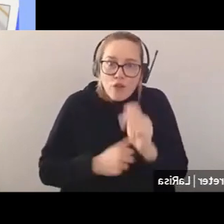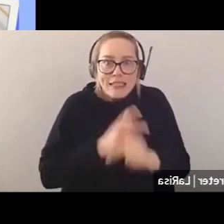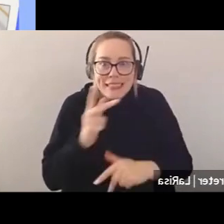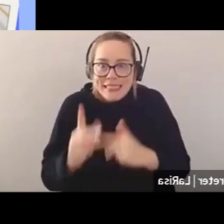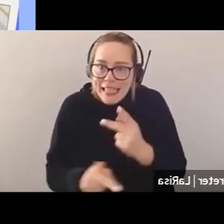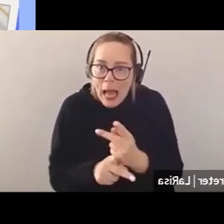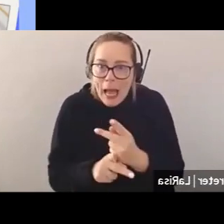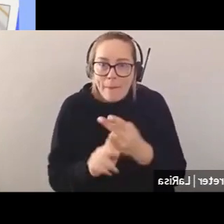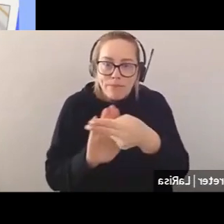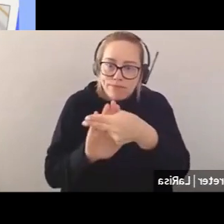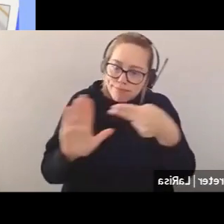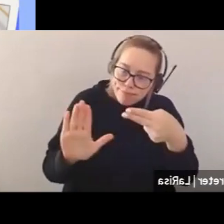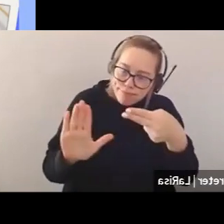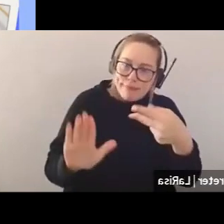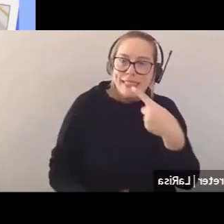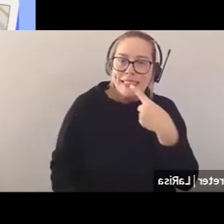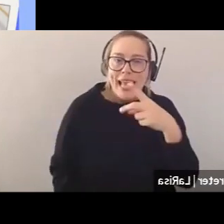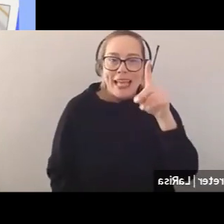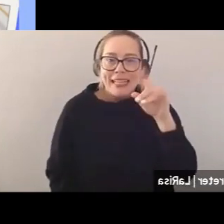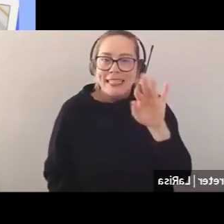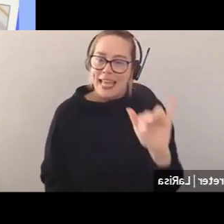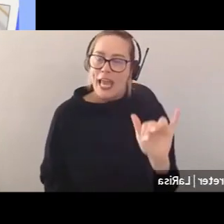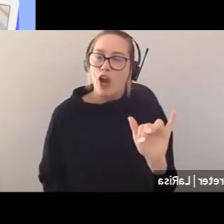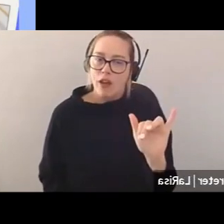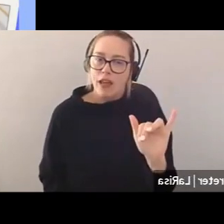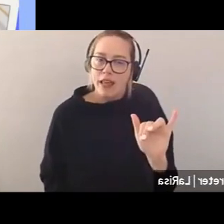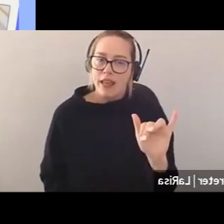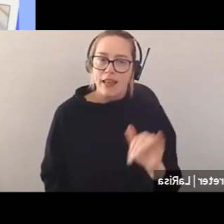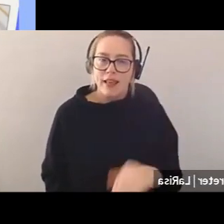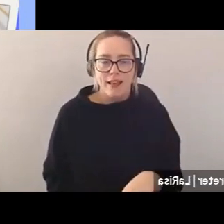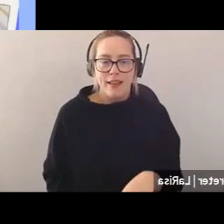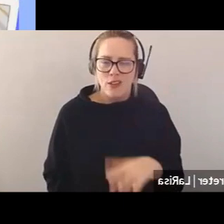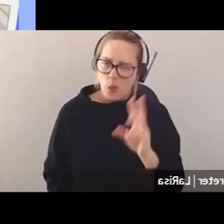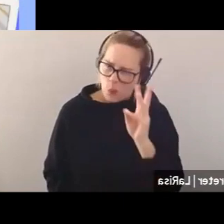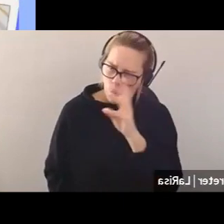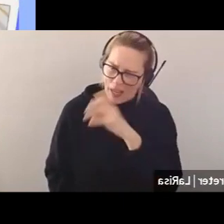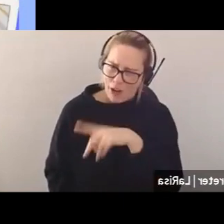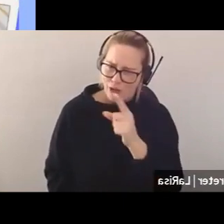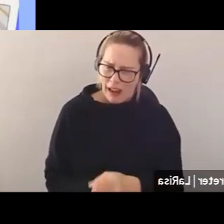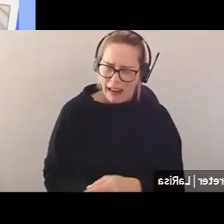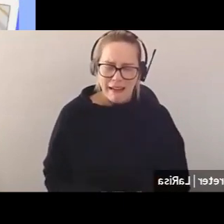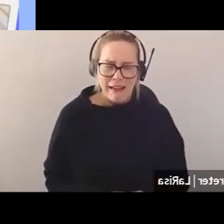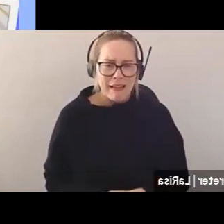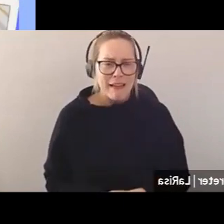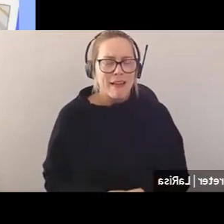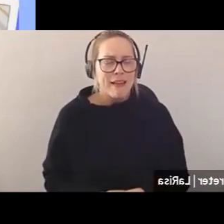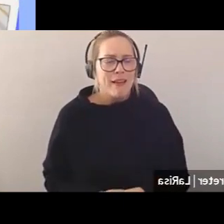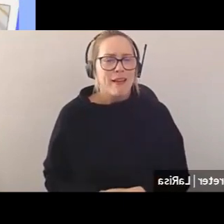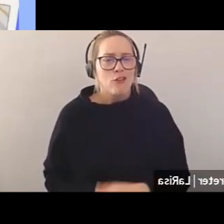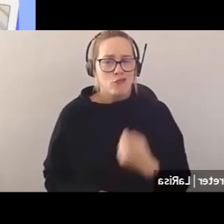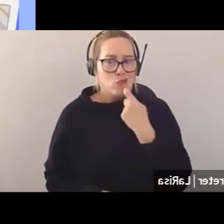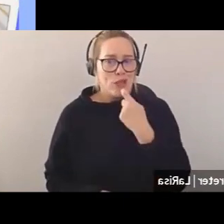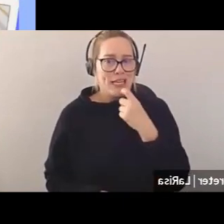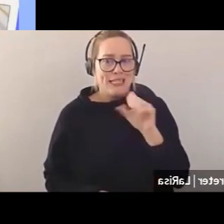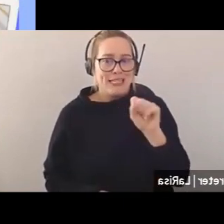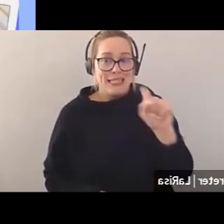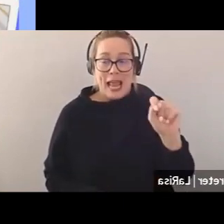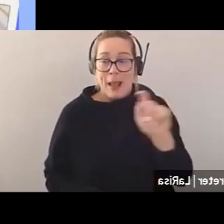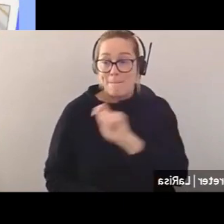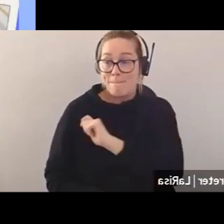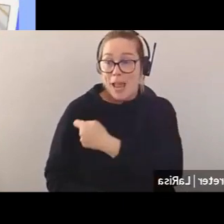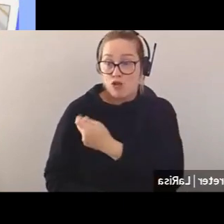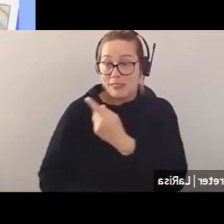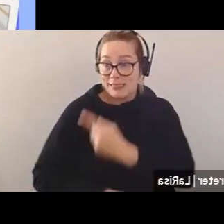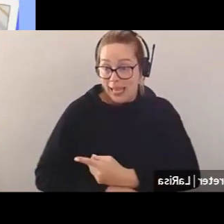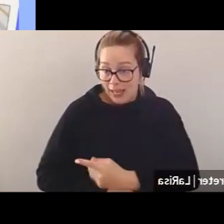every single brand on the shelf had dairy in it. Weird, right? So the soda bread that I had with my St. Patrick's